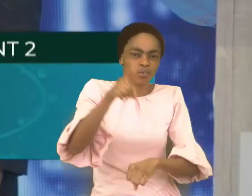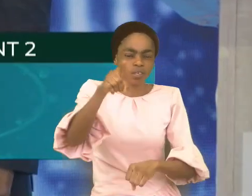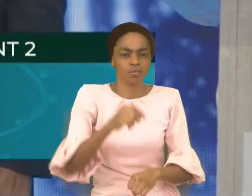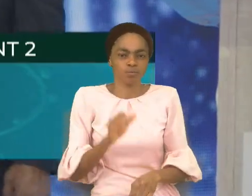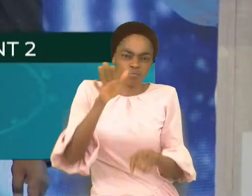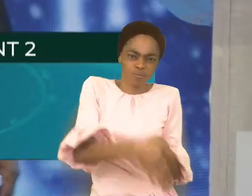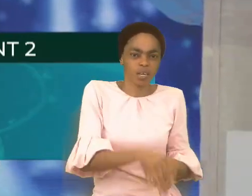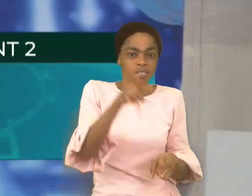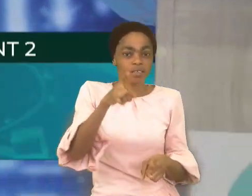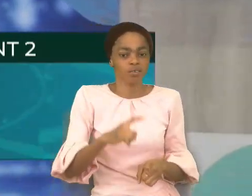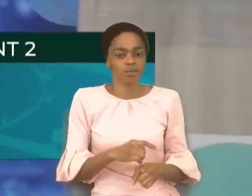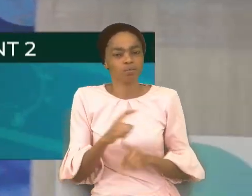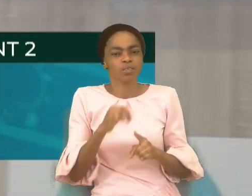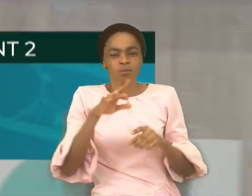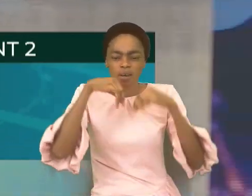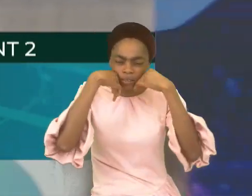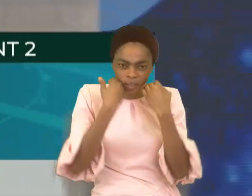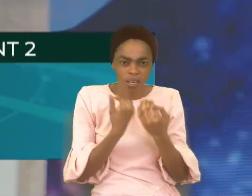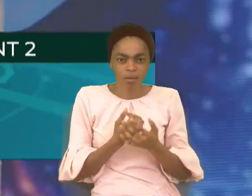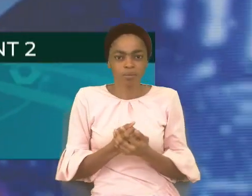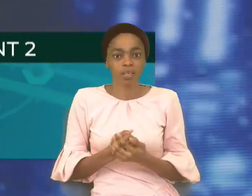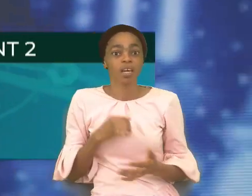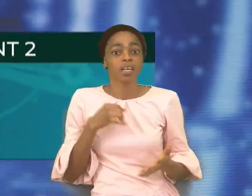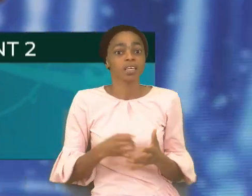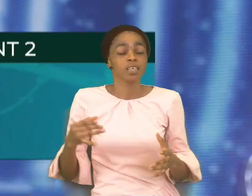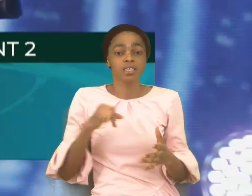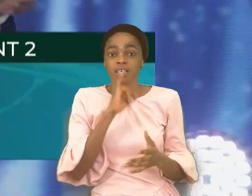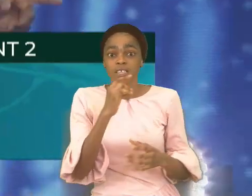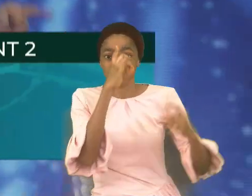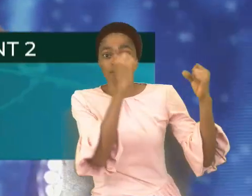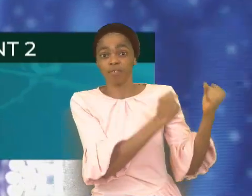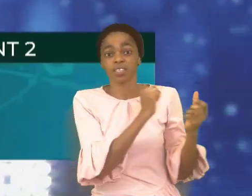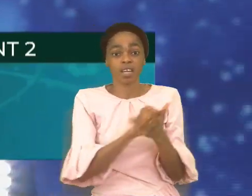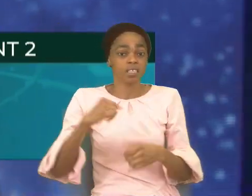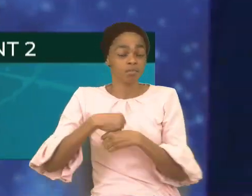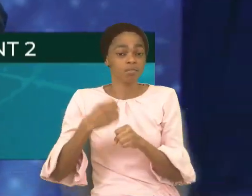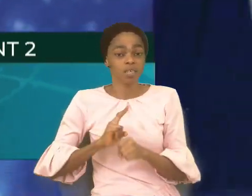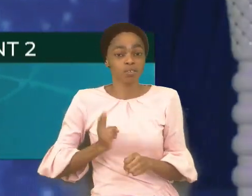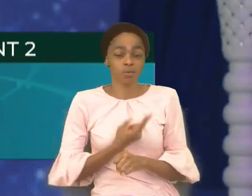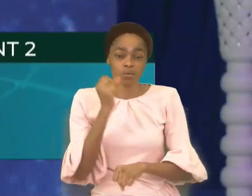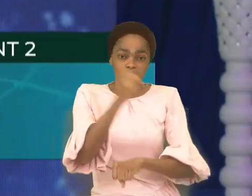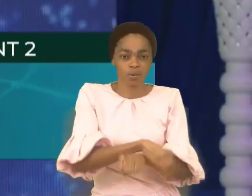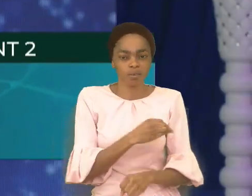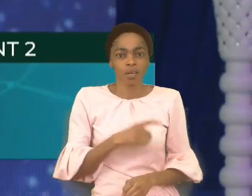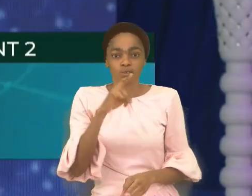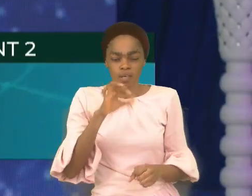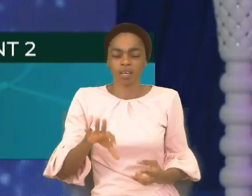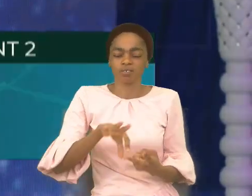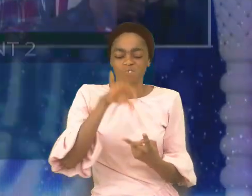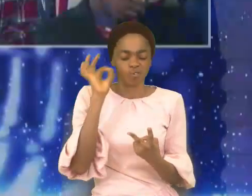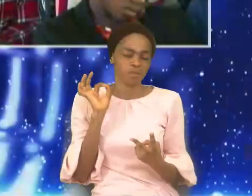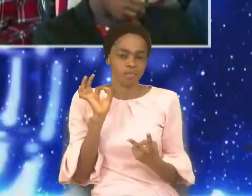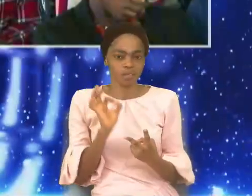us to conquer. And you can make your choice who you want to be in life. A